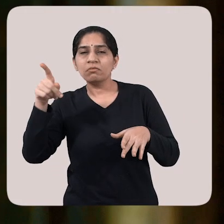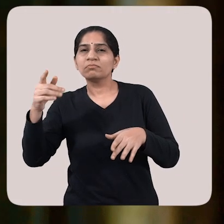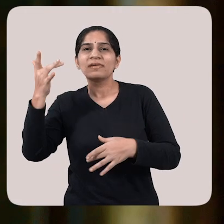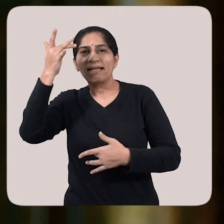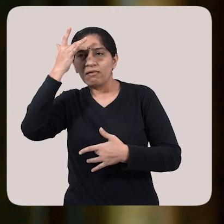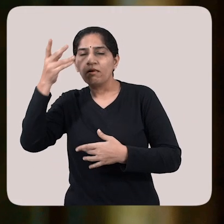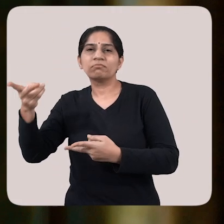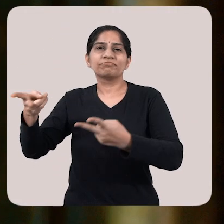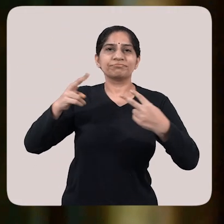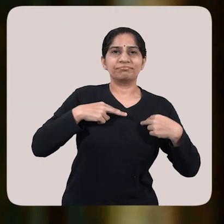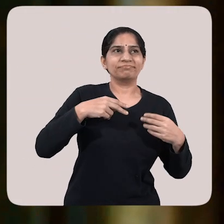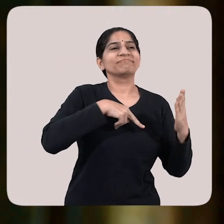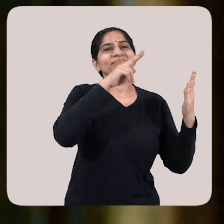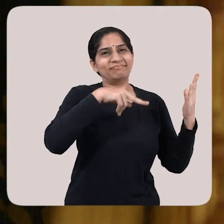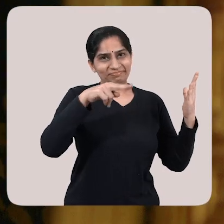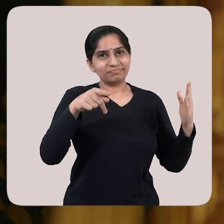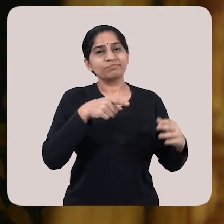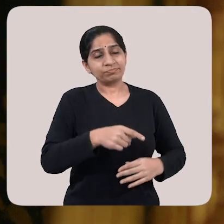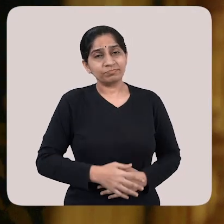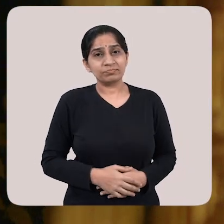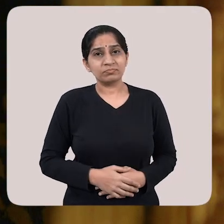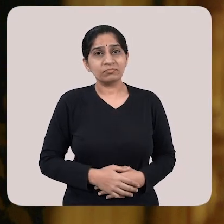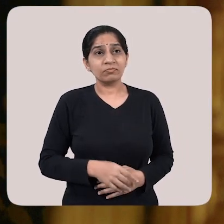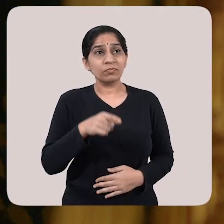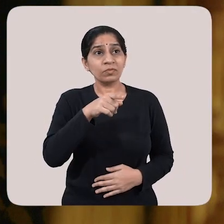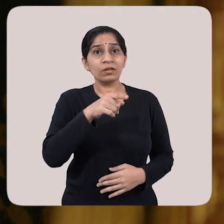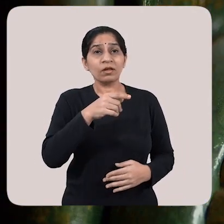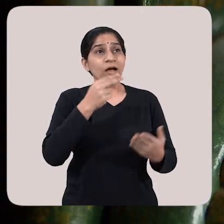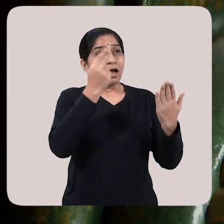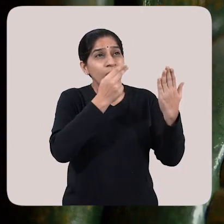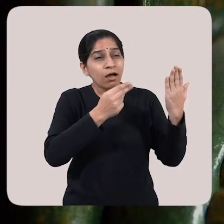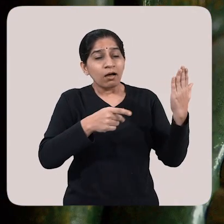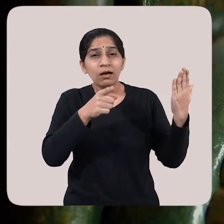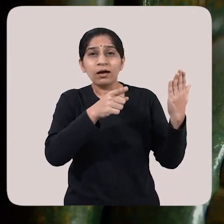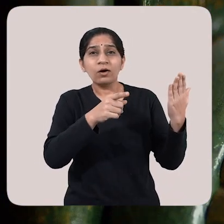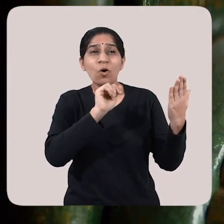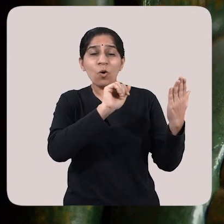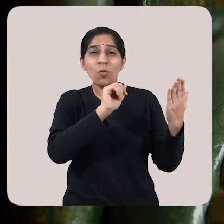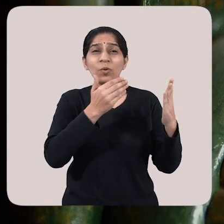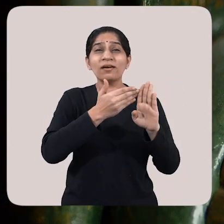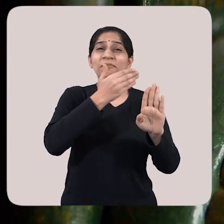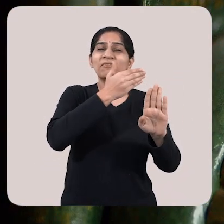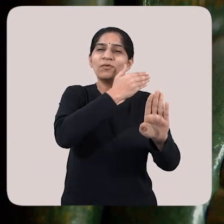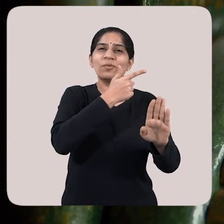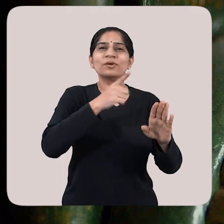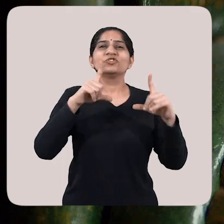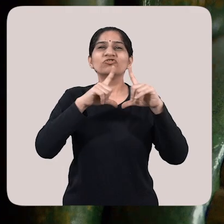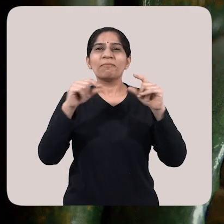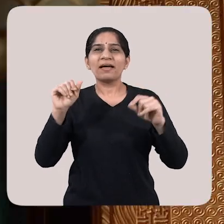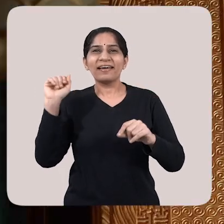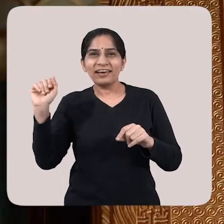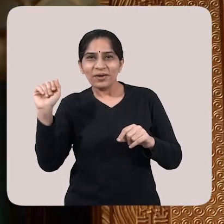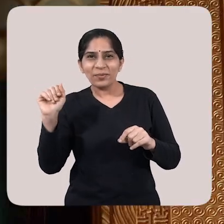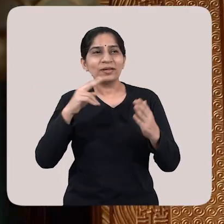He borrowed liberally from both his and Leyland's Asian art collections in his conception for the space.